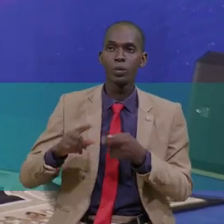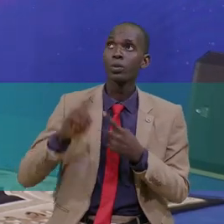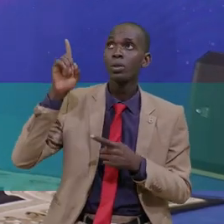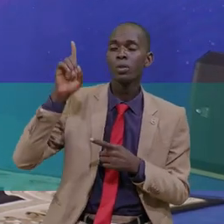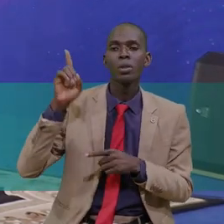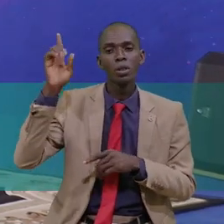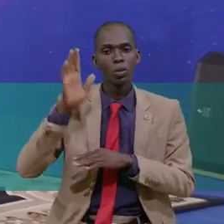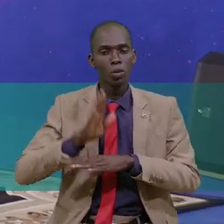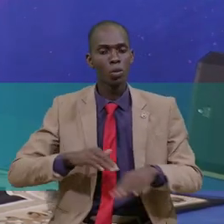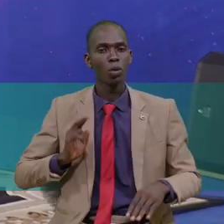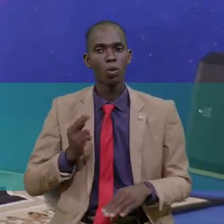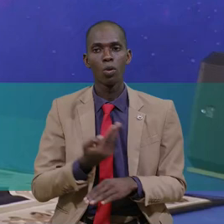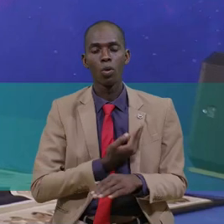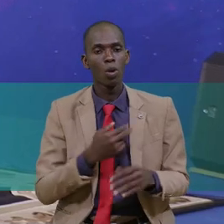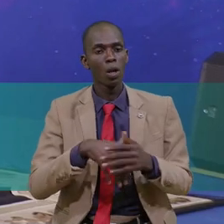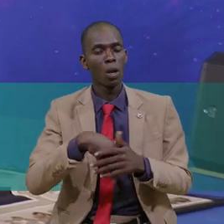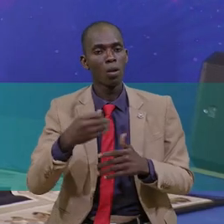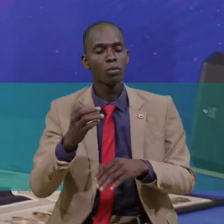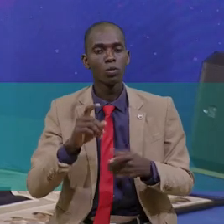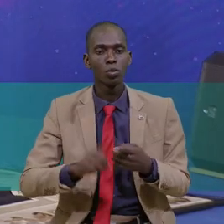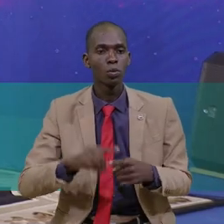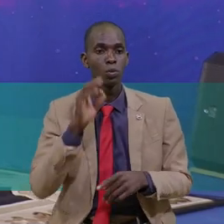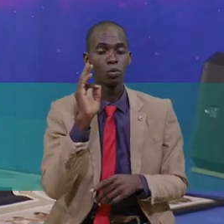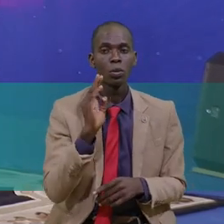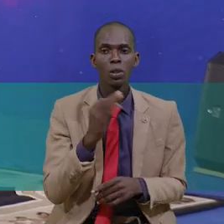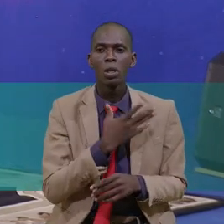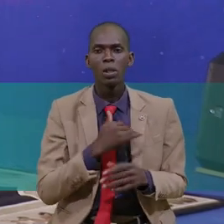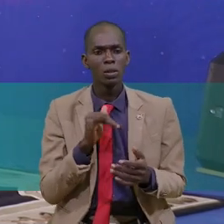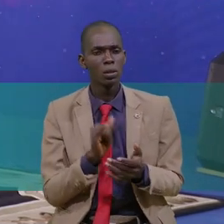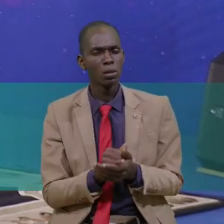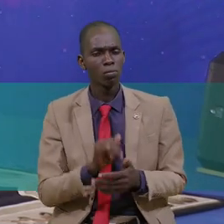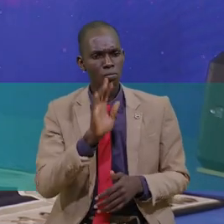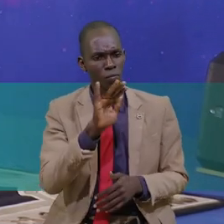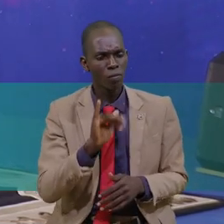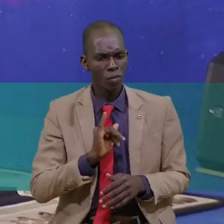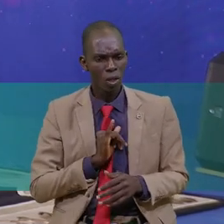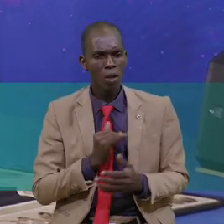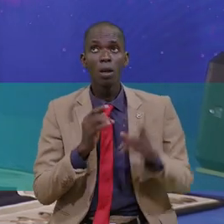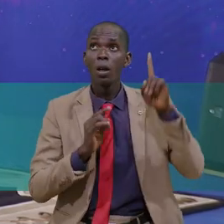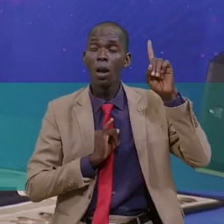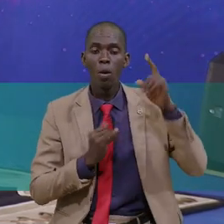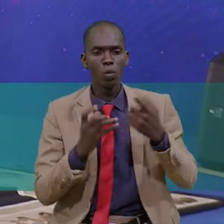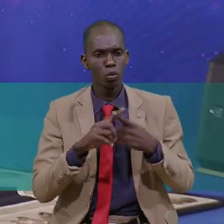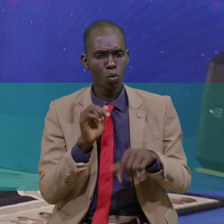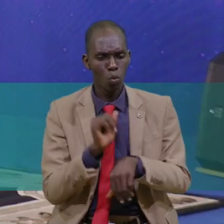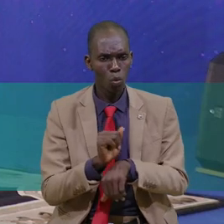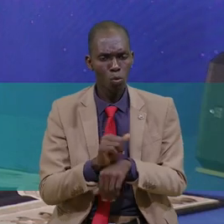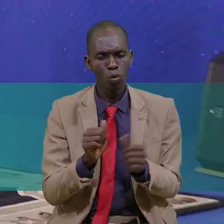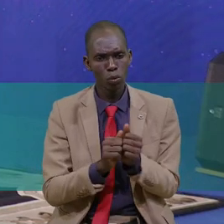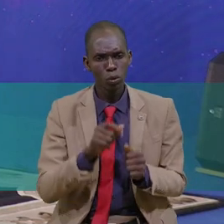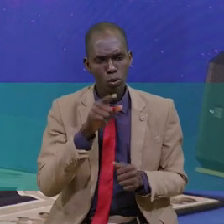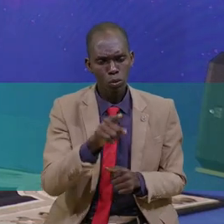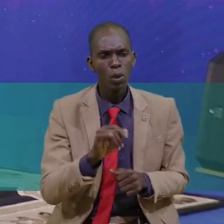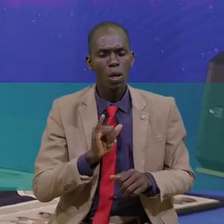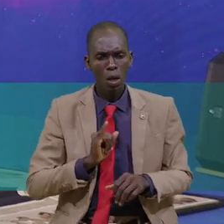on the field. And while we're there on the field, he says, I want to walk with you, but I don't walk with the people that are not sincere. Tell